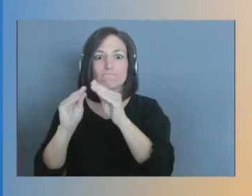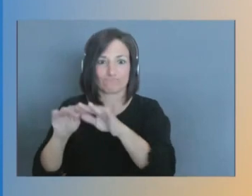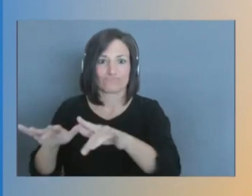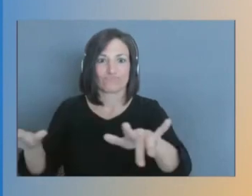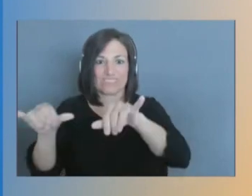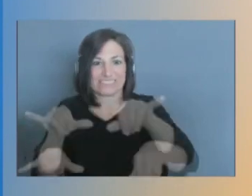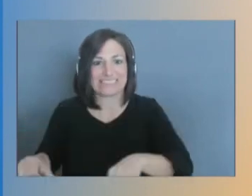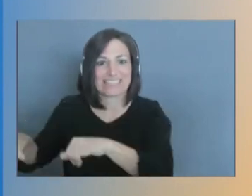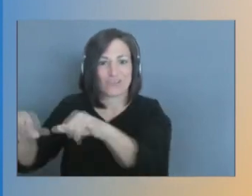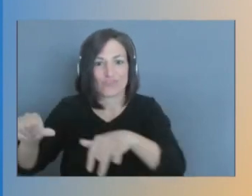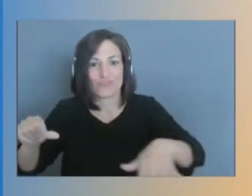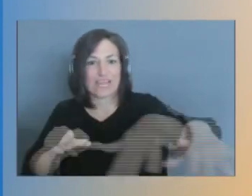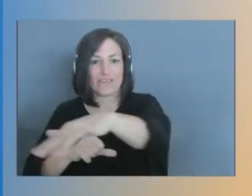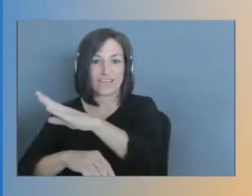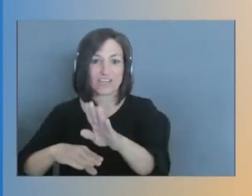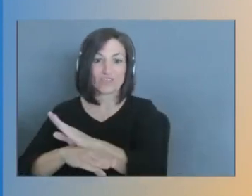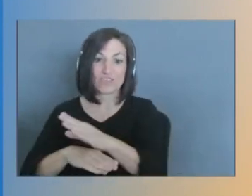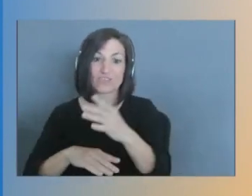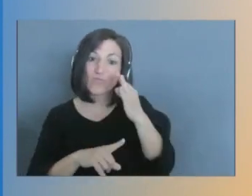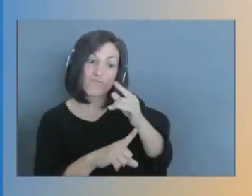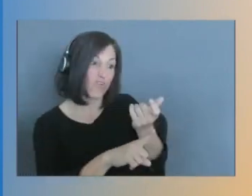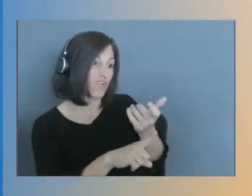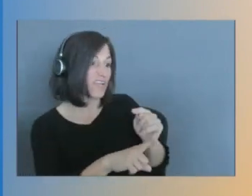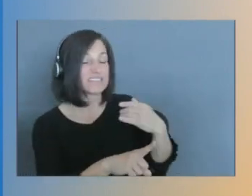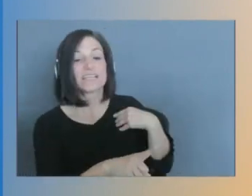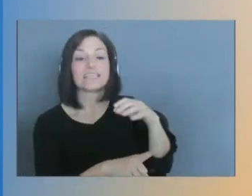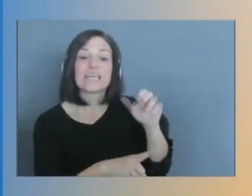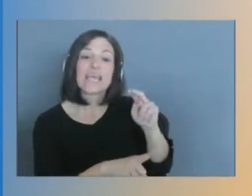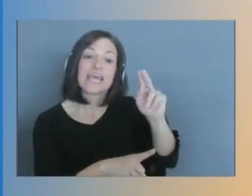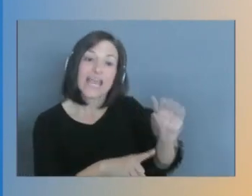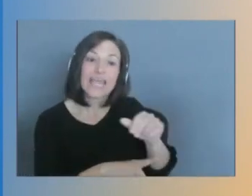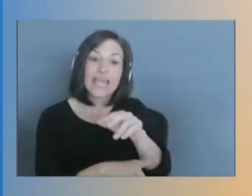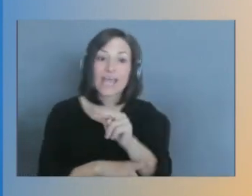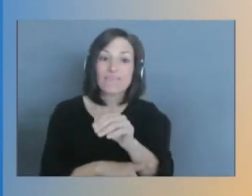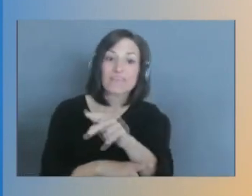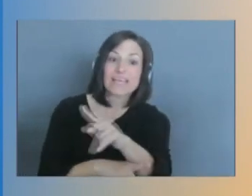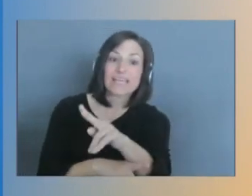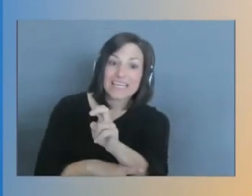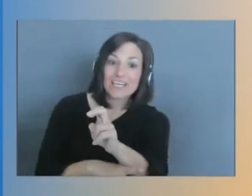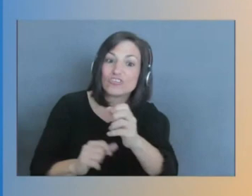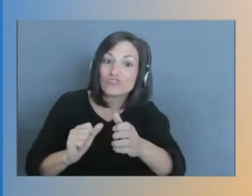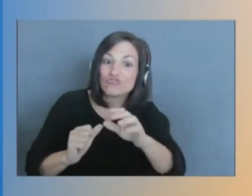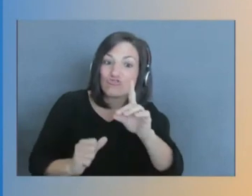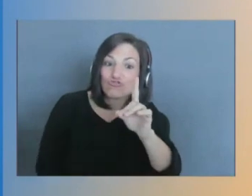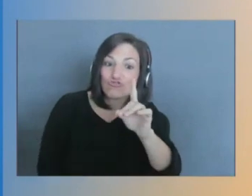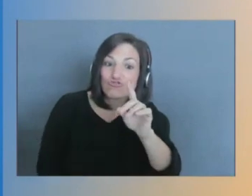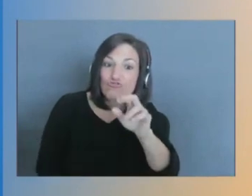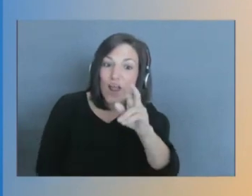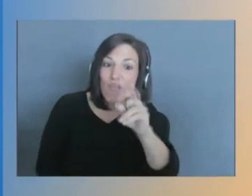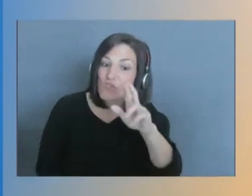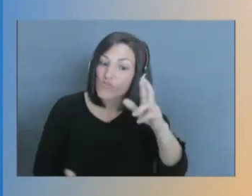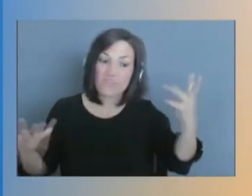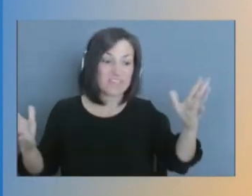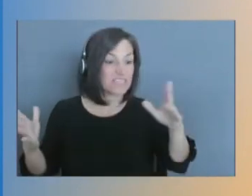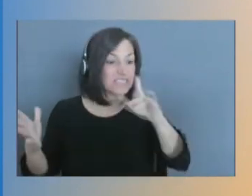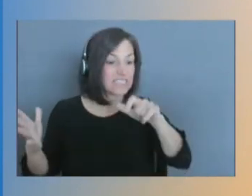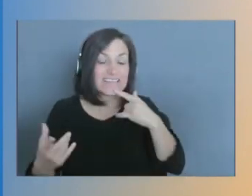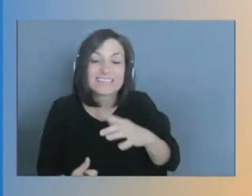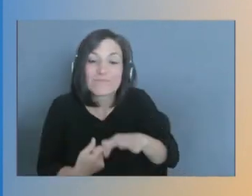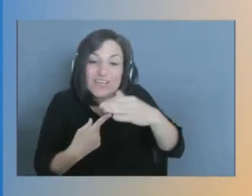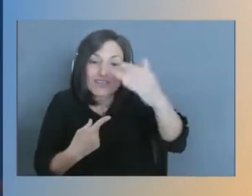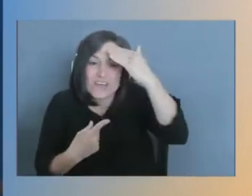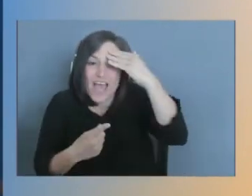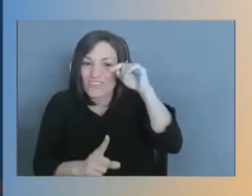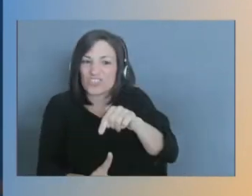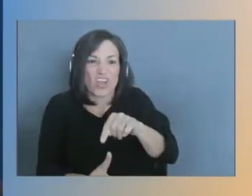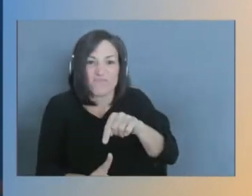so as long as your guest has an ENA driver and an NVMe driver, that's it. It doesn't need to have any special knowledge of the Nitro system. Okay, so there's no real, there's not